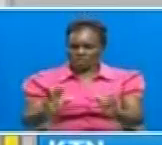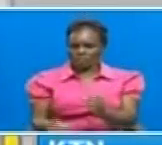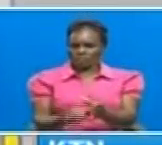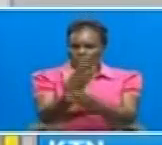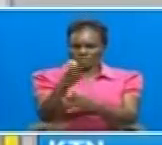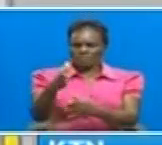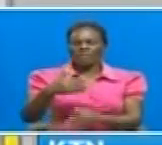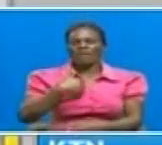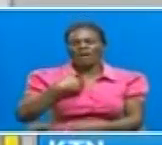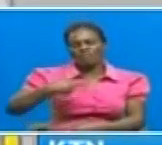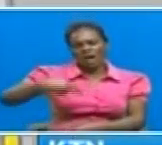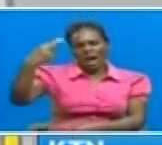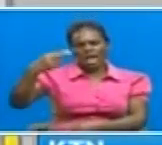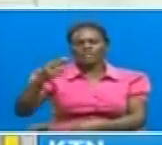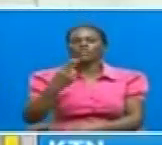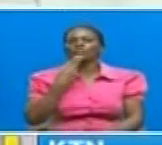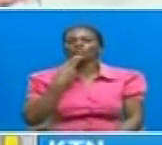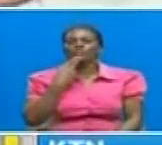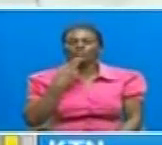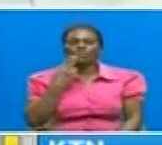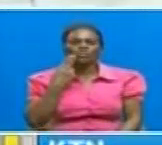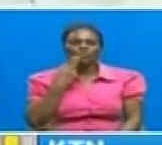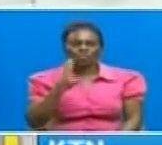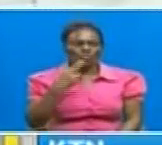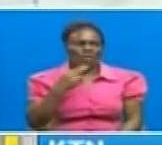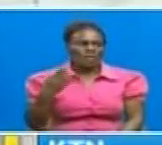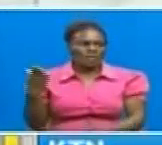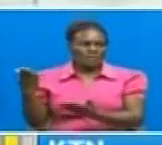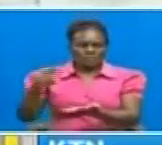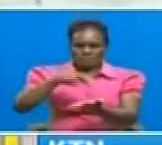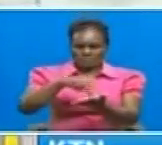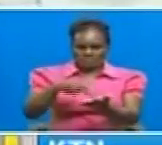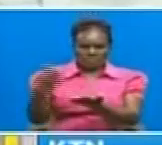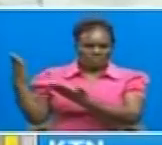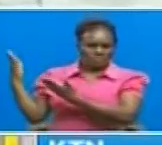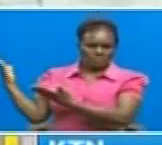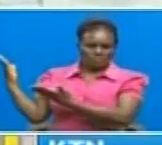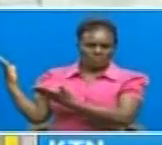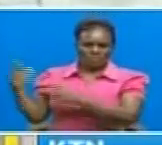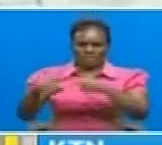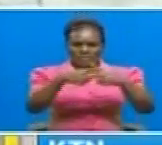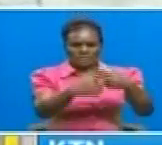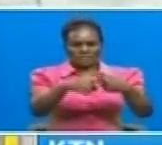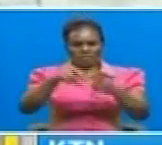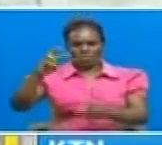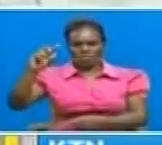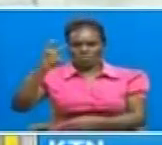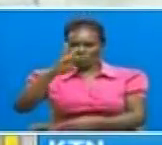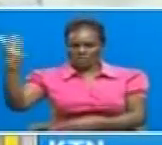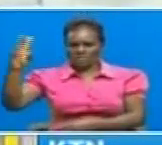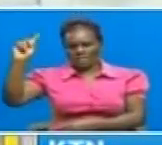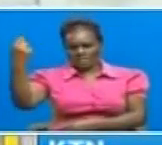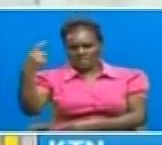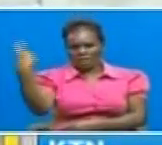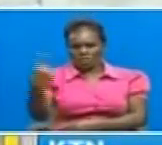because of their high sugar quantity. Well, this is just a mini distillery at Chandumba in Western Kenya, the only brewery of